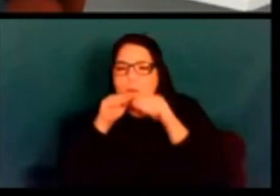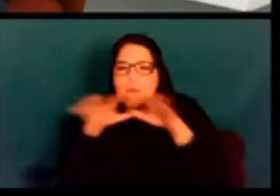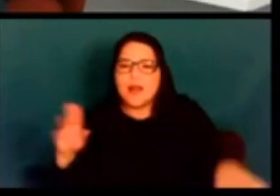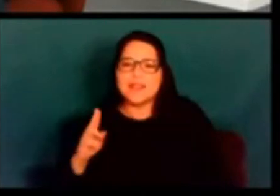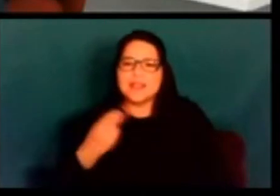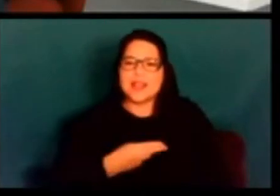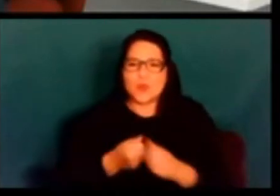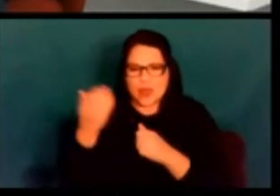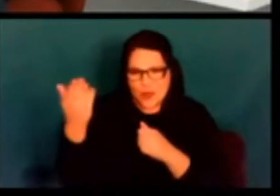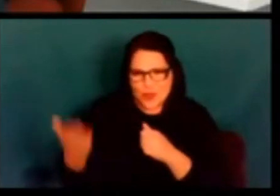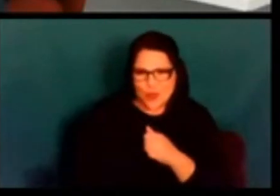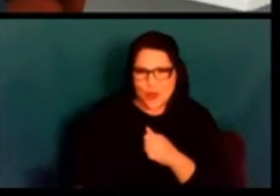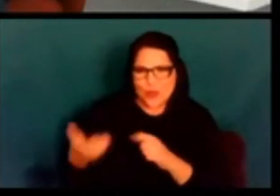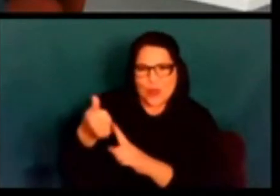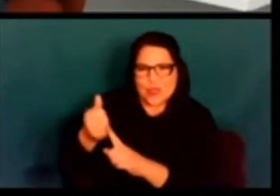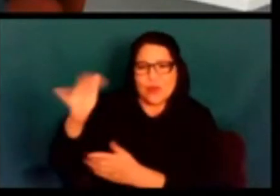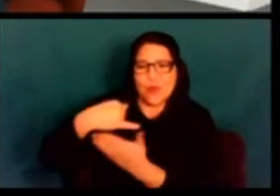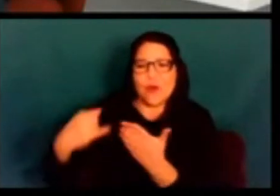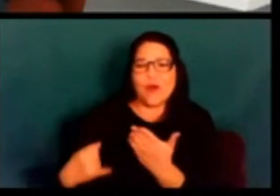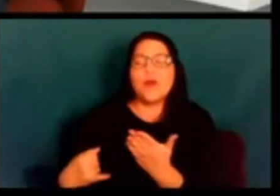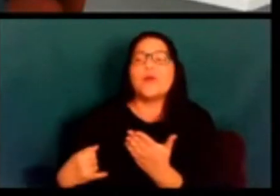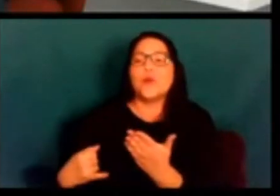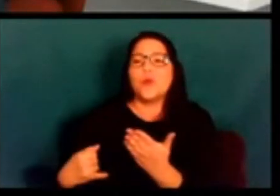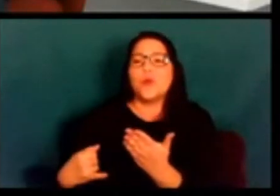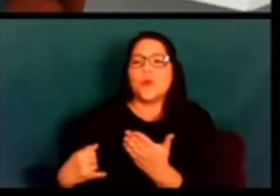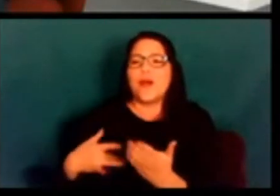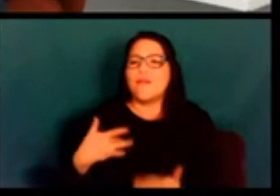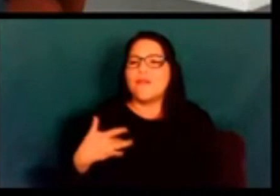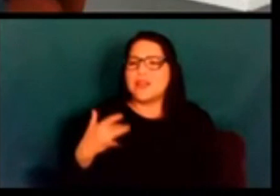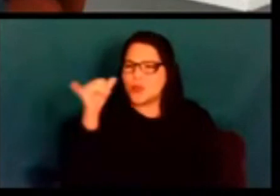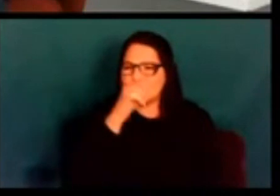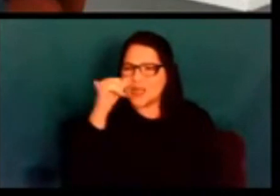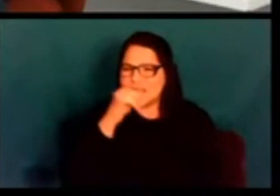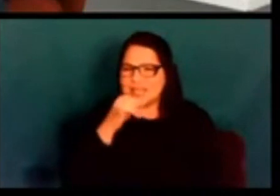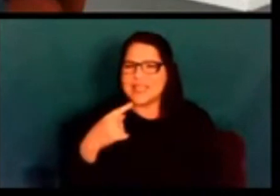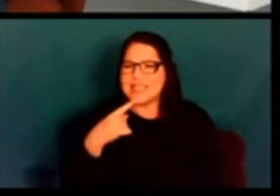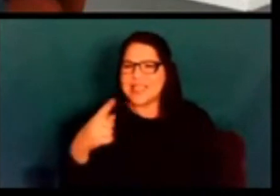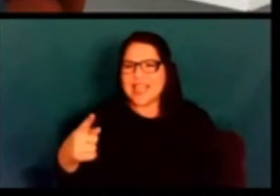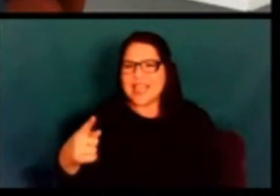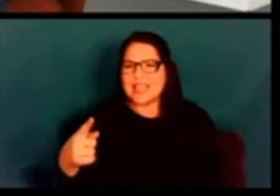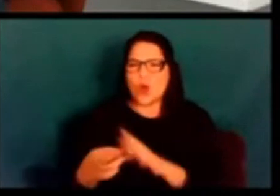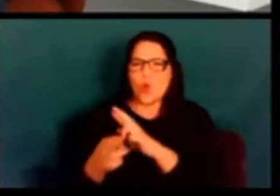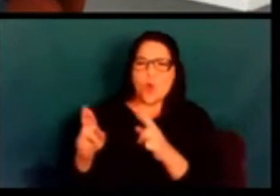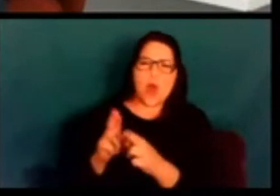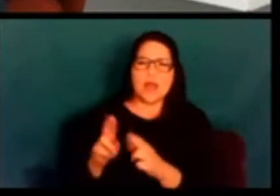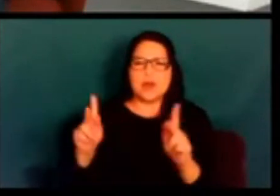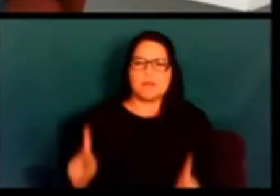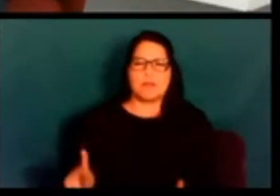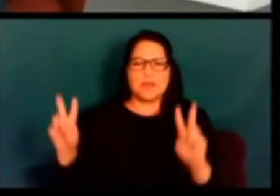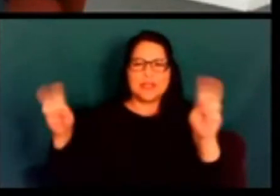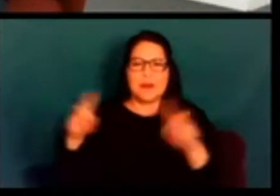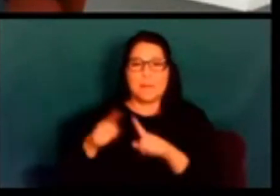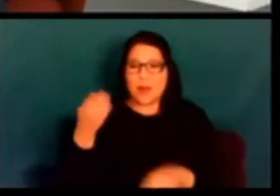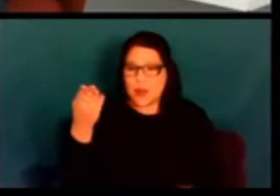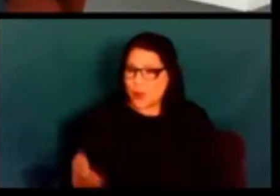with you and your presence and your art. It feels ridiculous to say somebody is a Renaissance person, but with